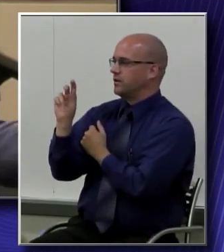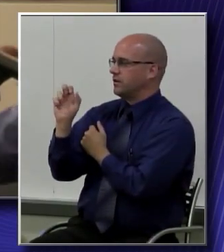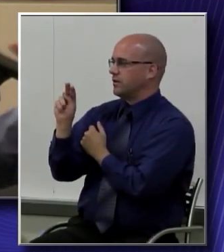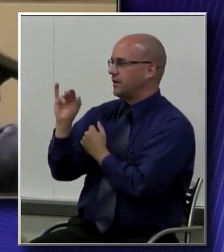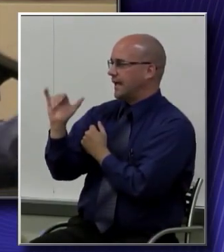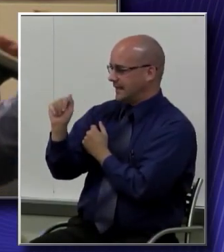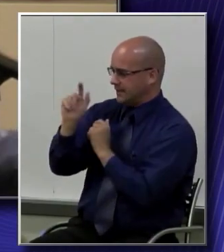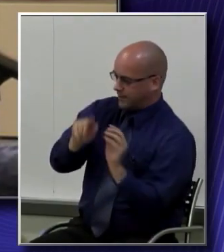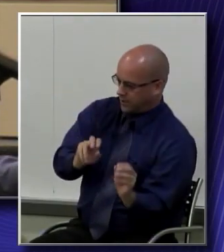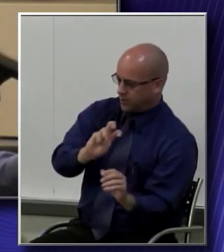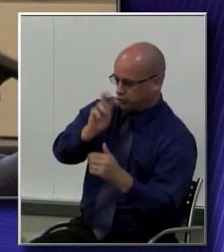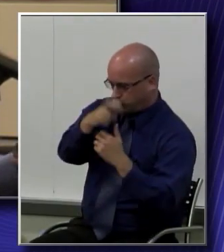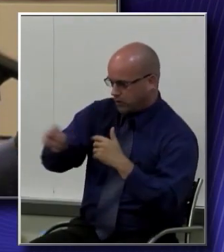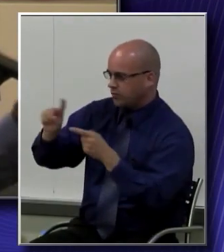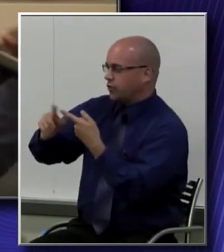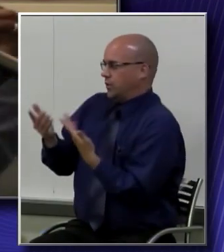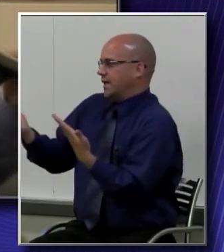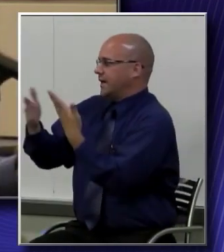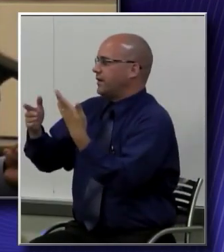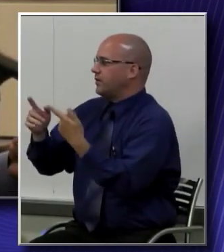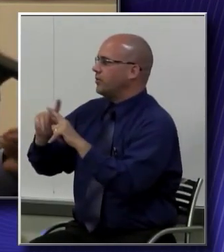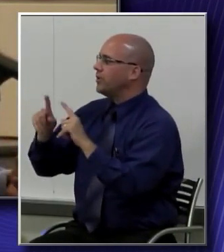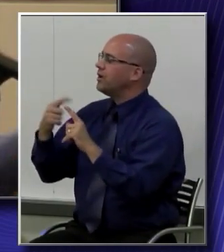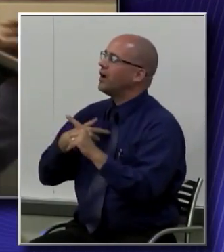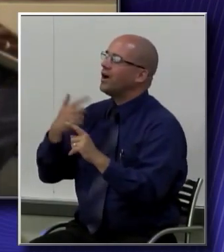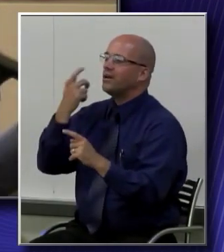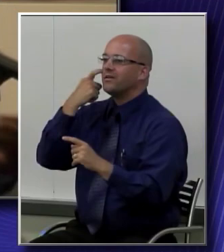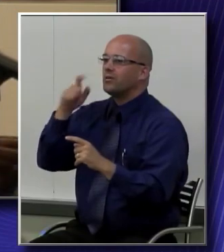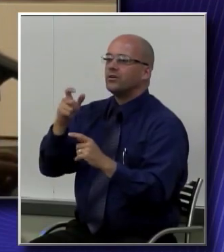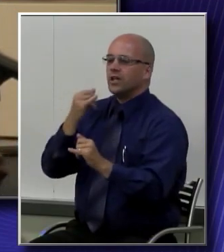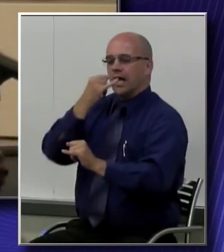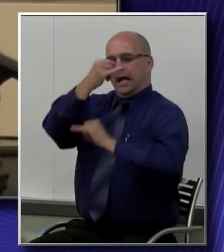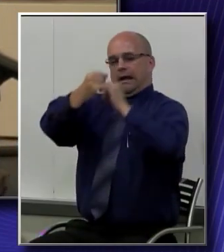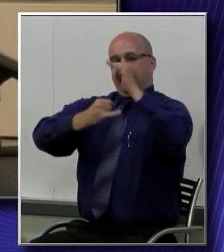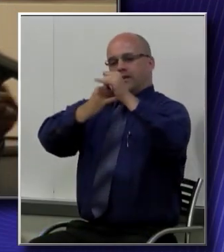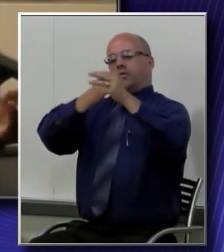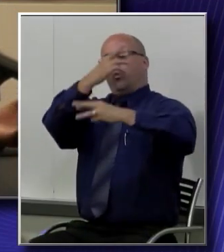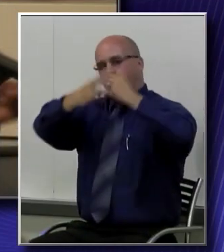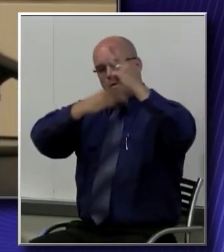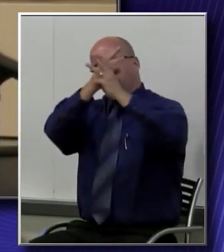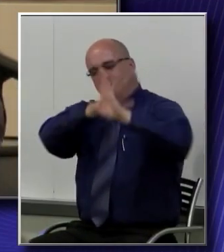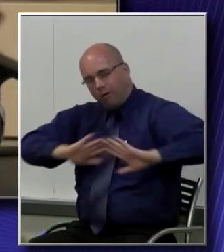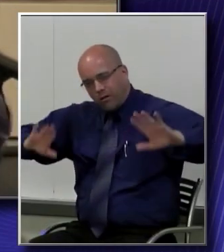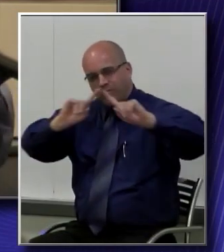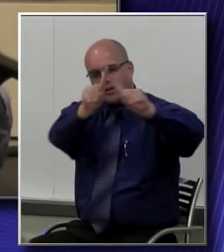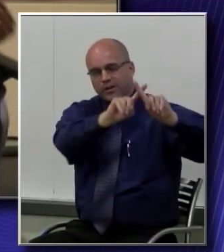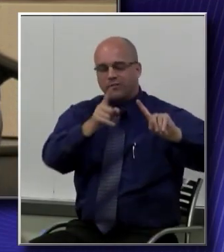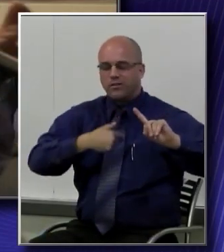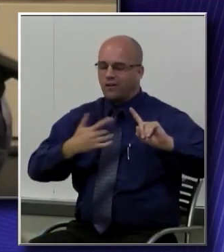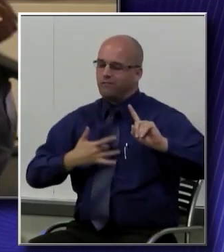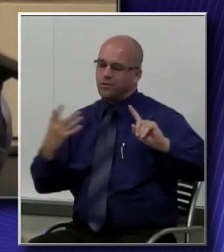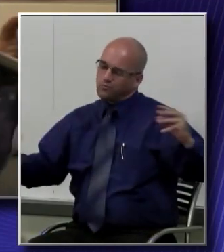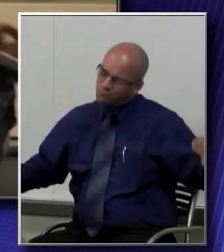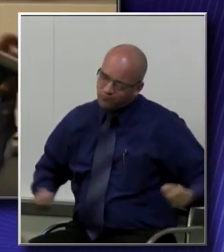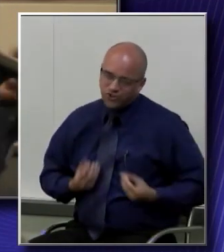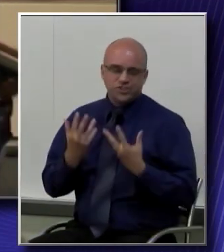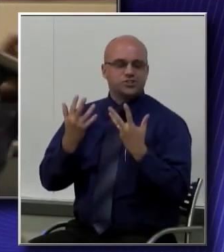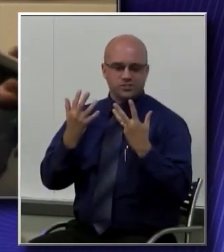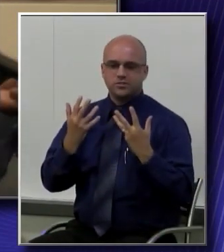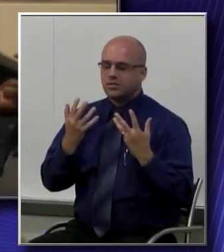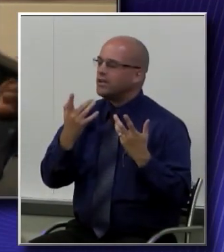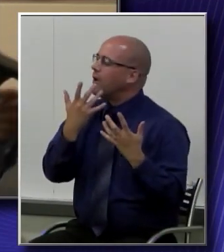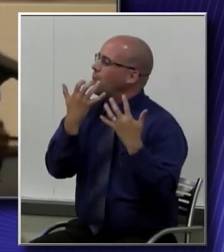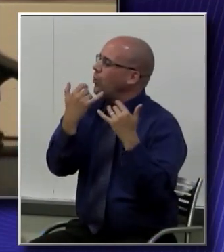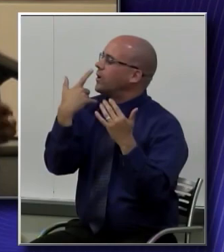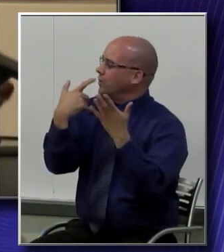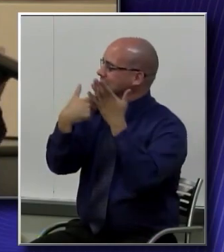do have a passion for internationalization and globalization. And one of the major aspects I like to